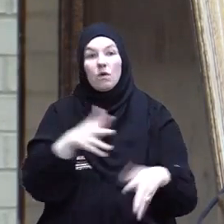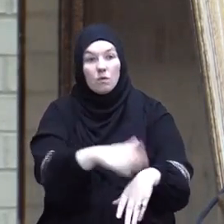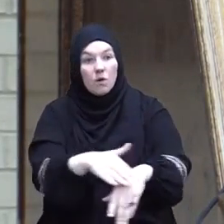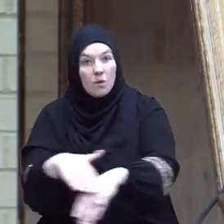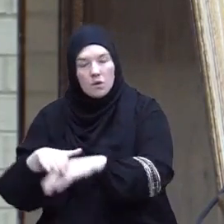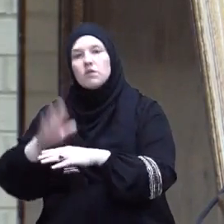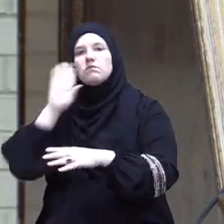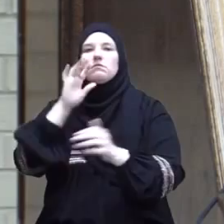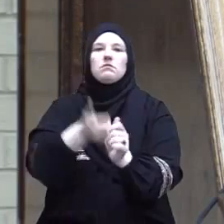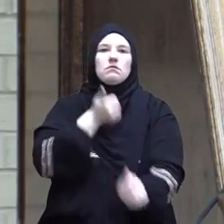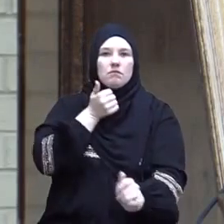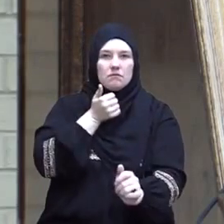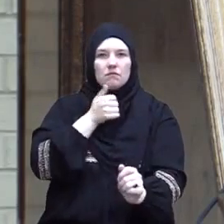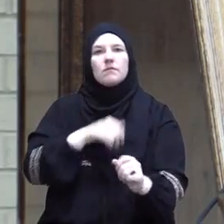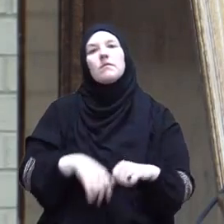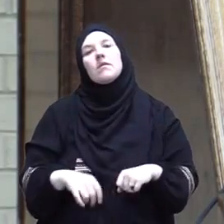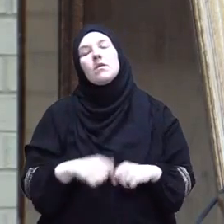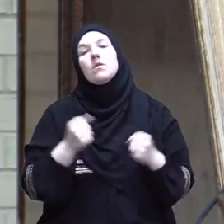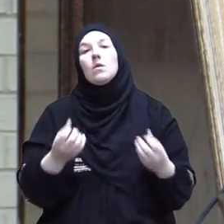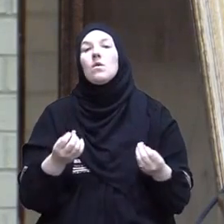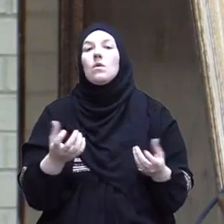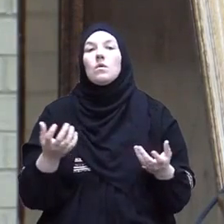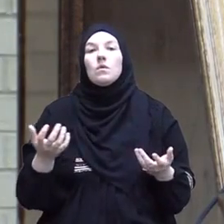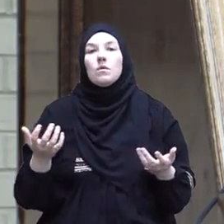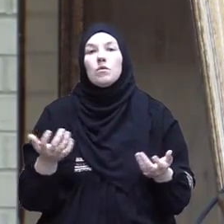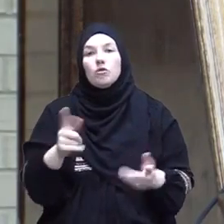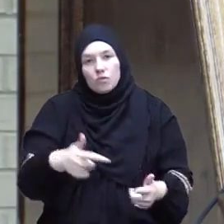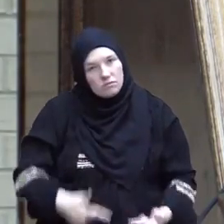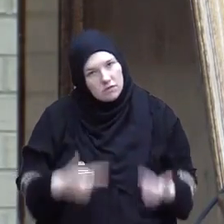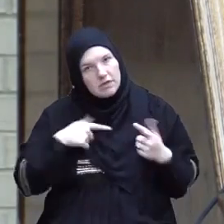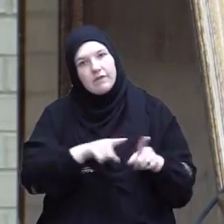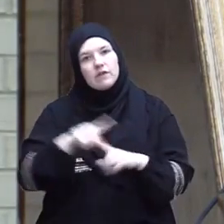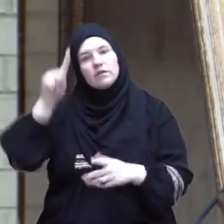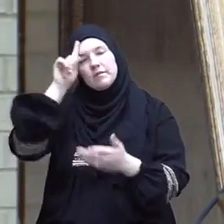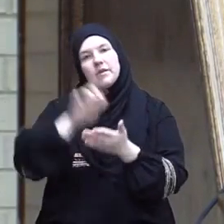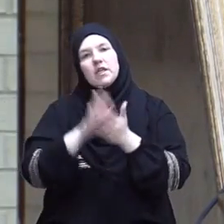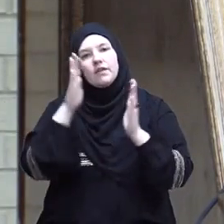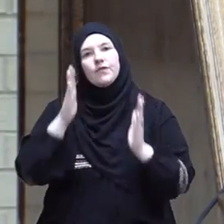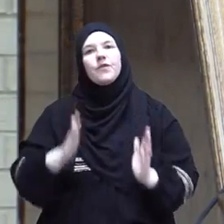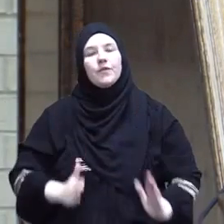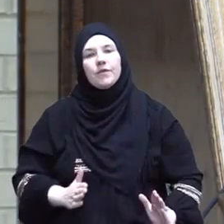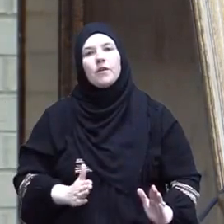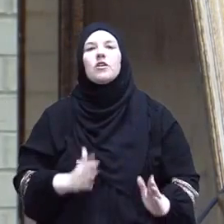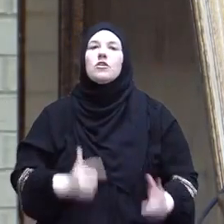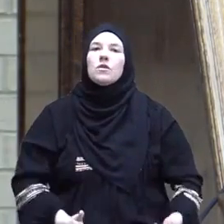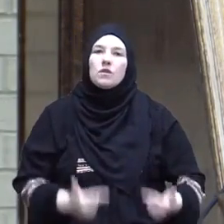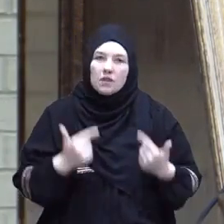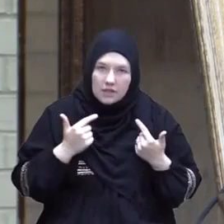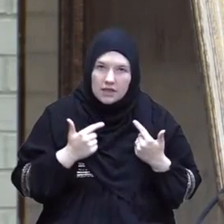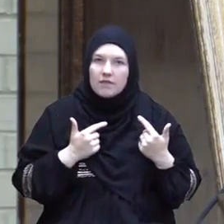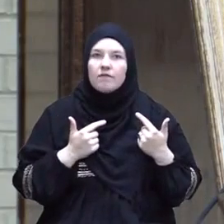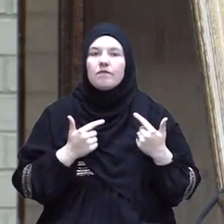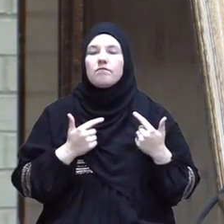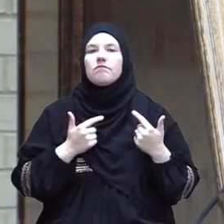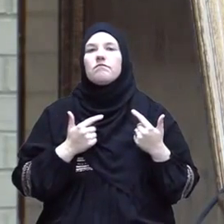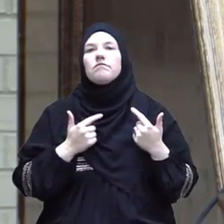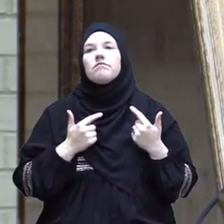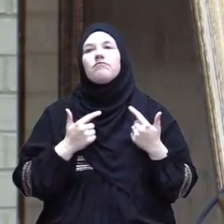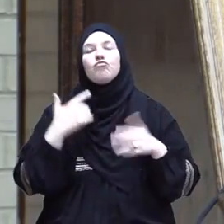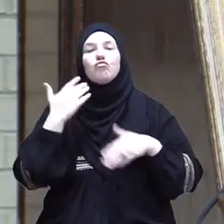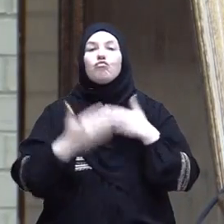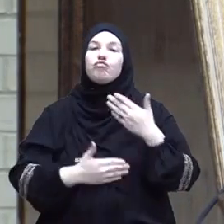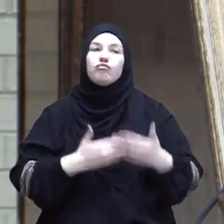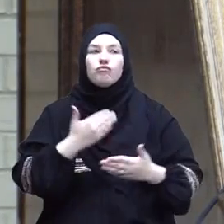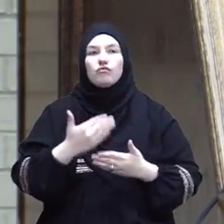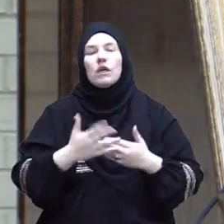you against. So basically, you live as a believer, you live in security, and you